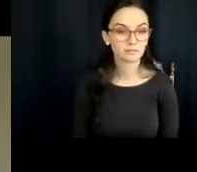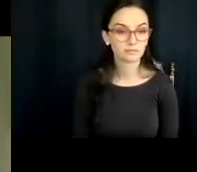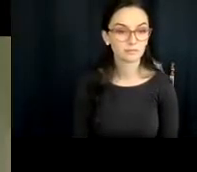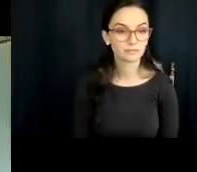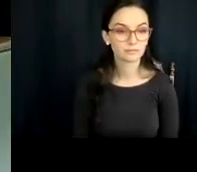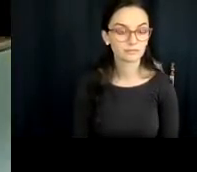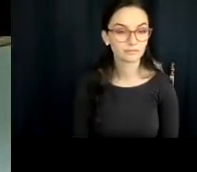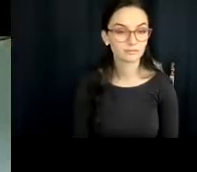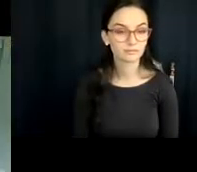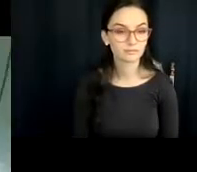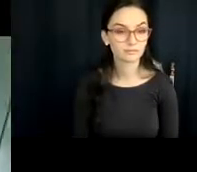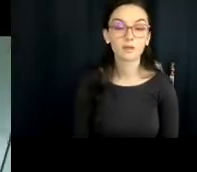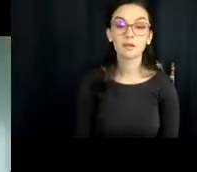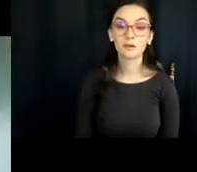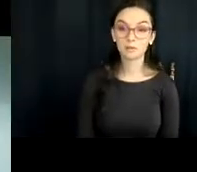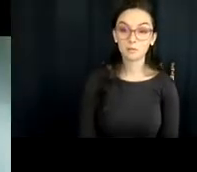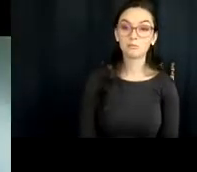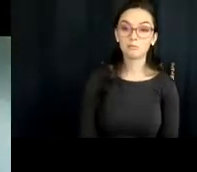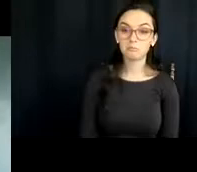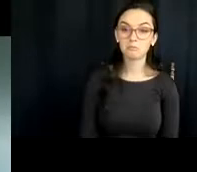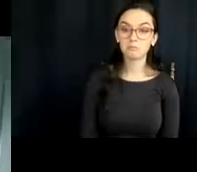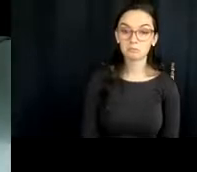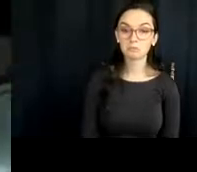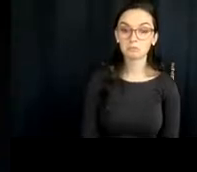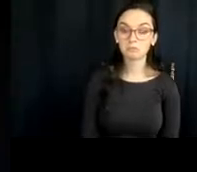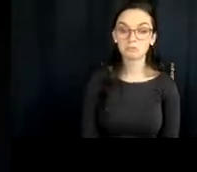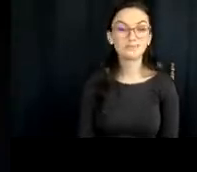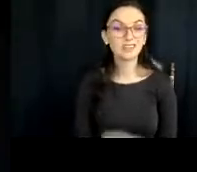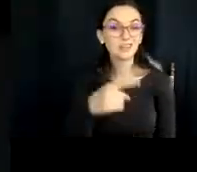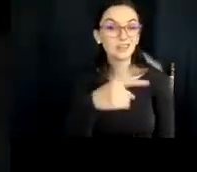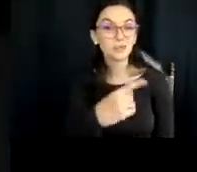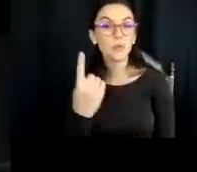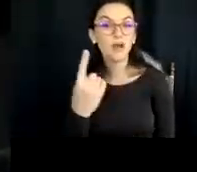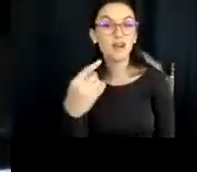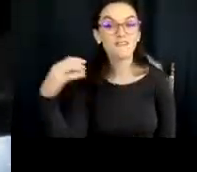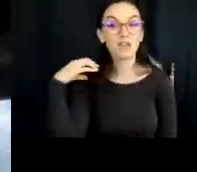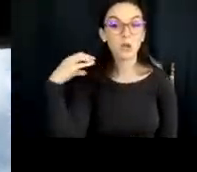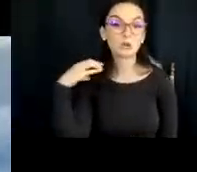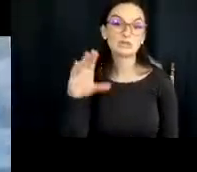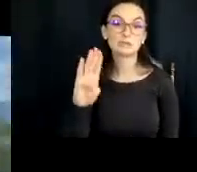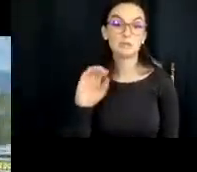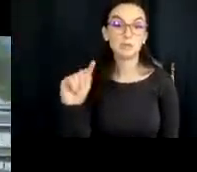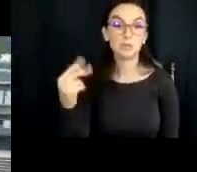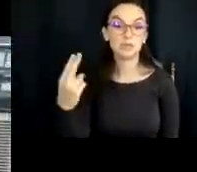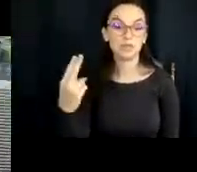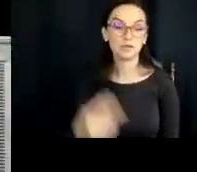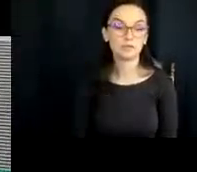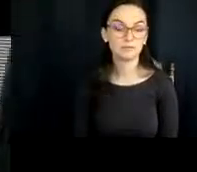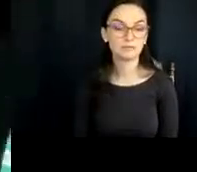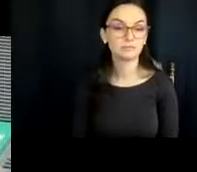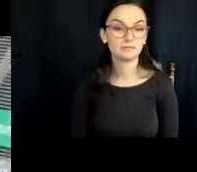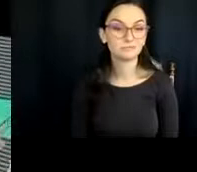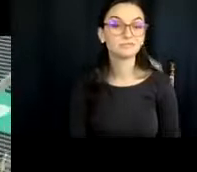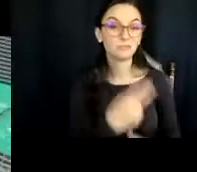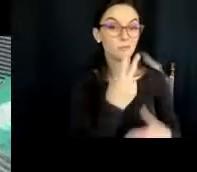All is right. one of the coaches' booths. Both the Oregon team and the visiting